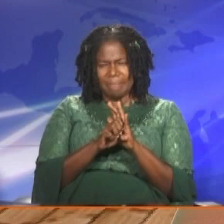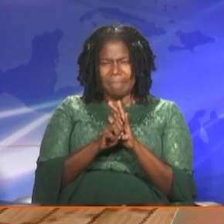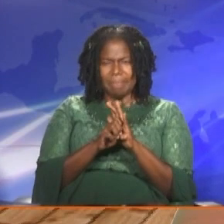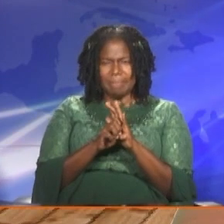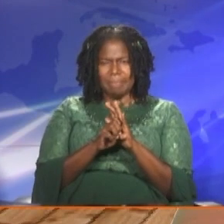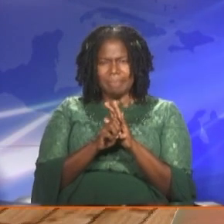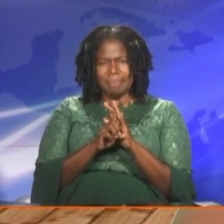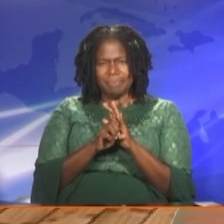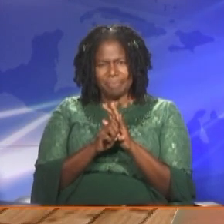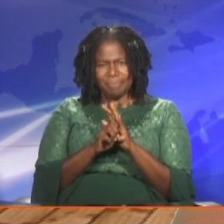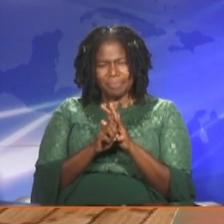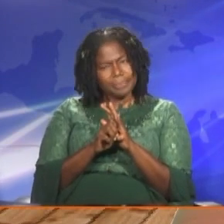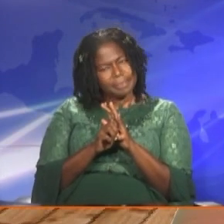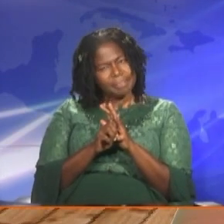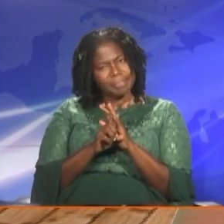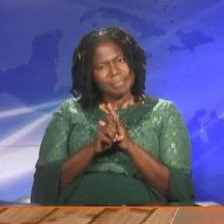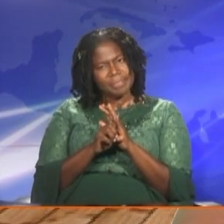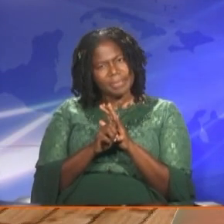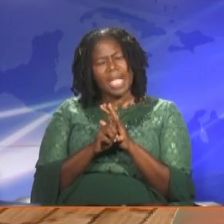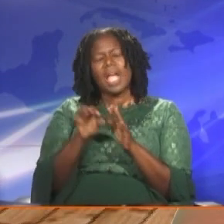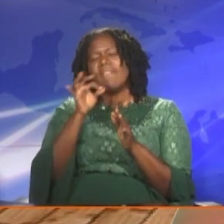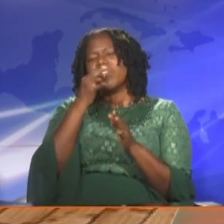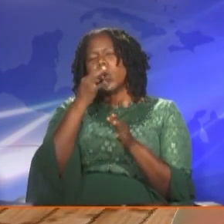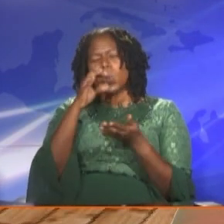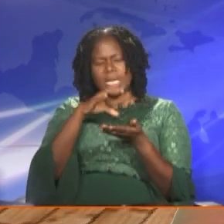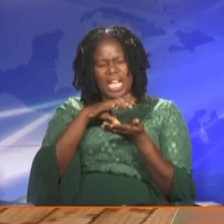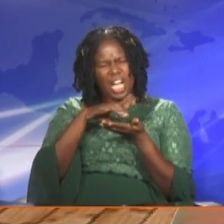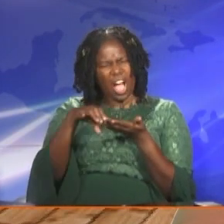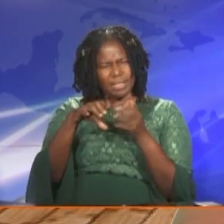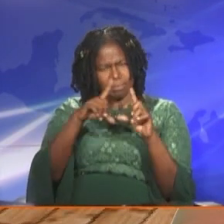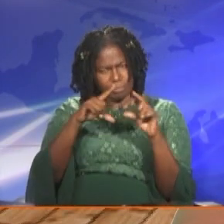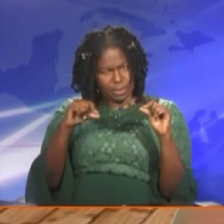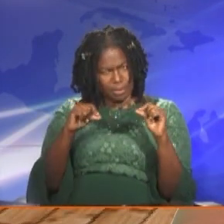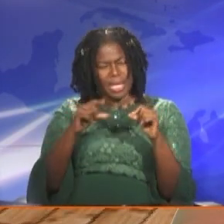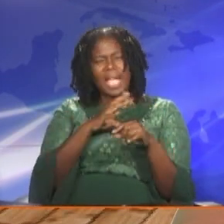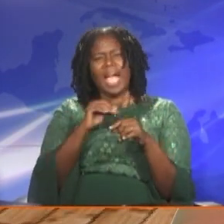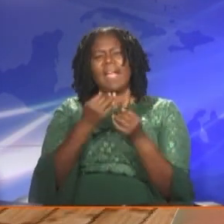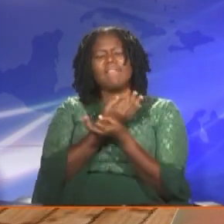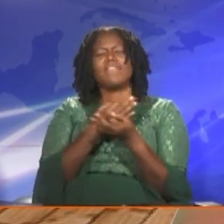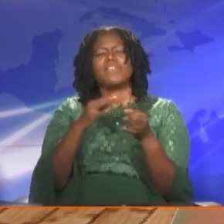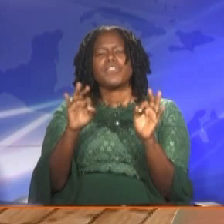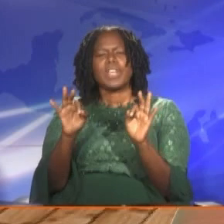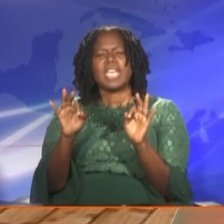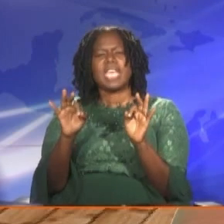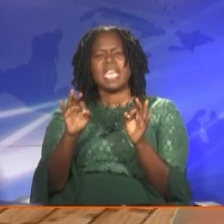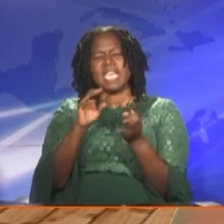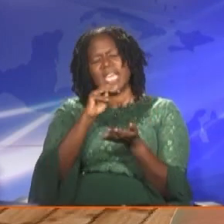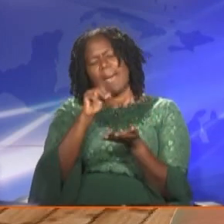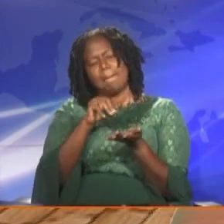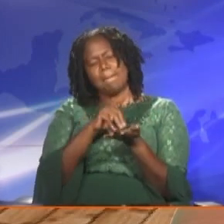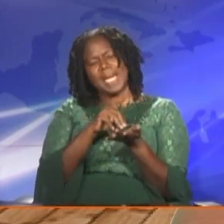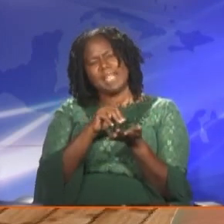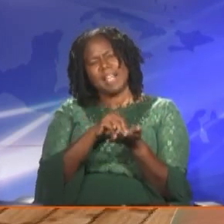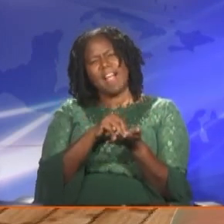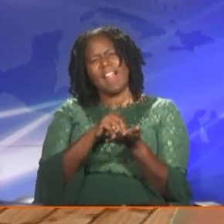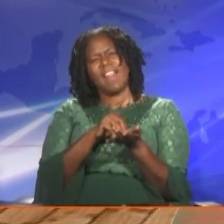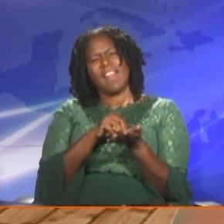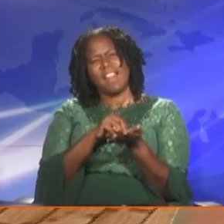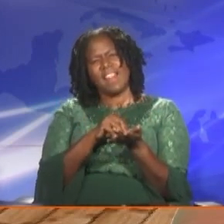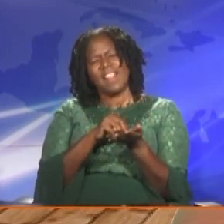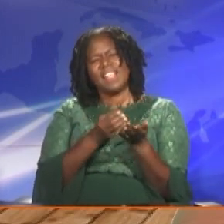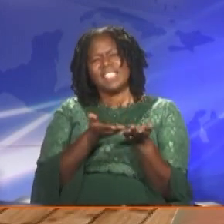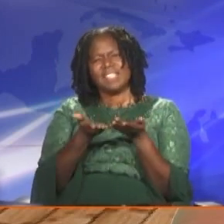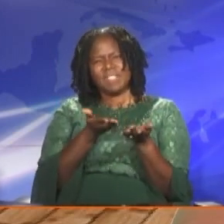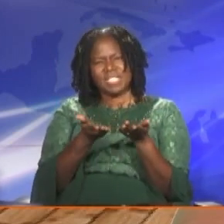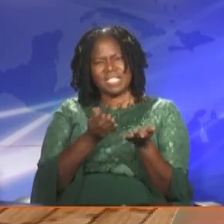and free medical services, provision of transport, and so on,